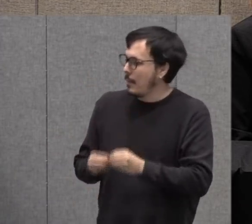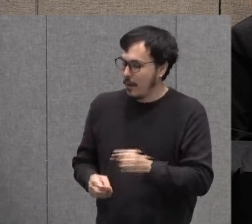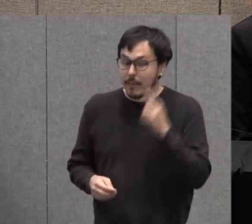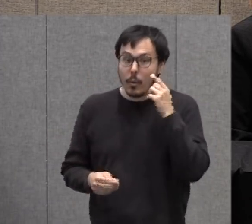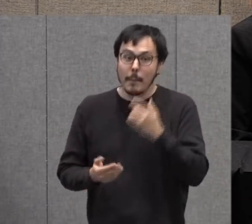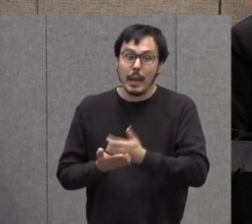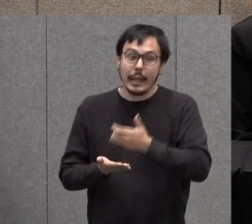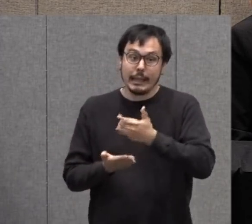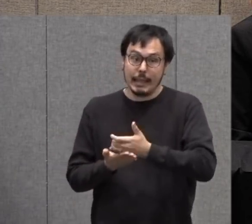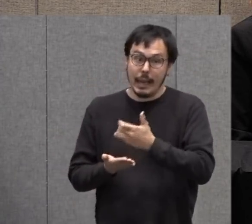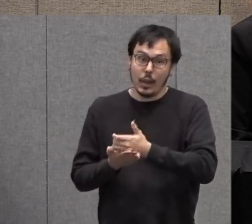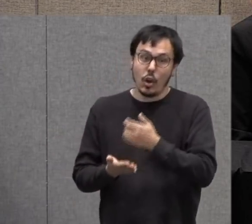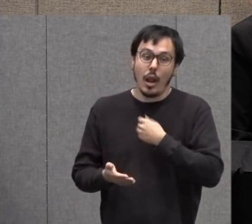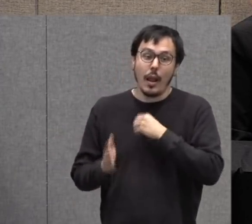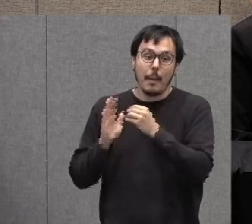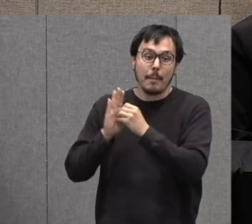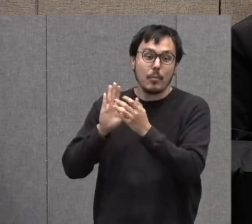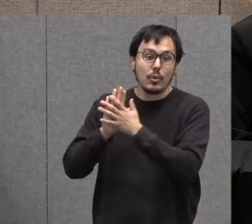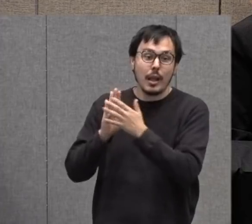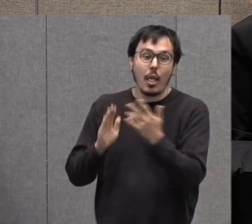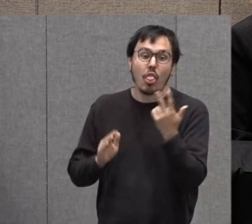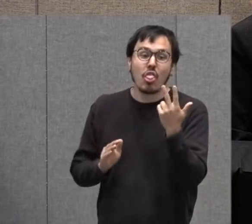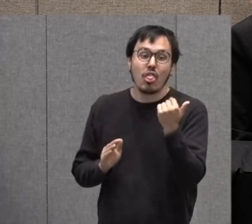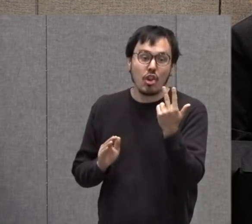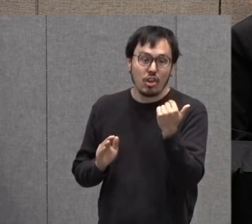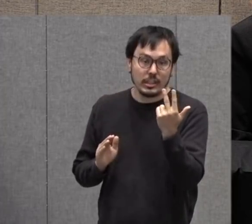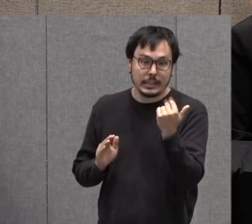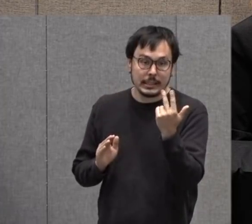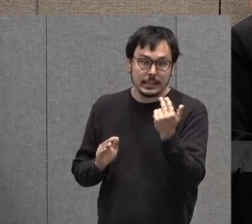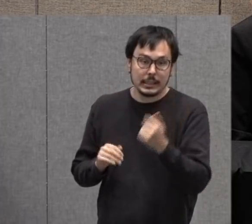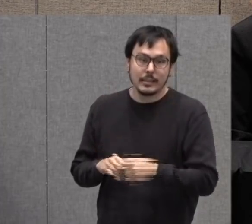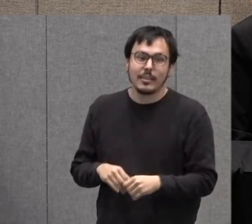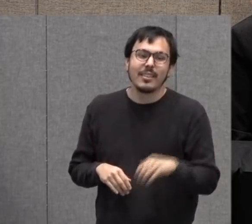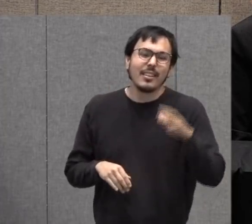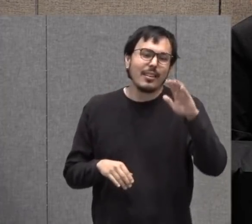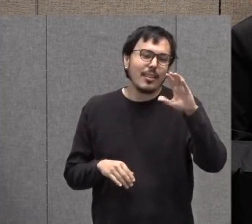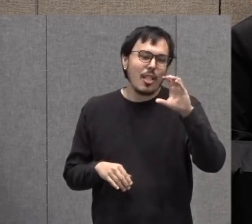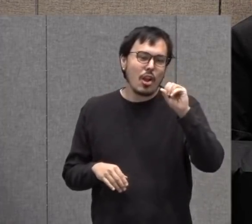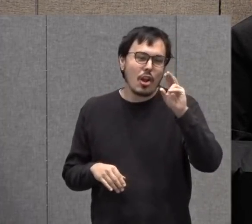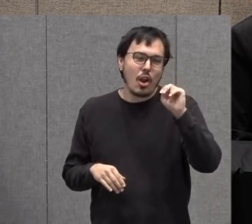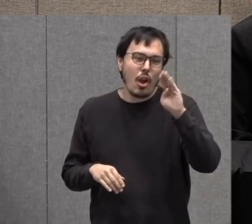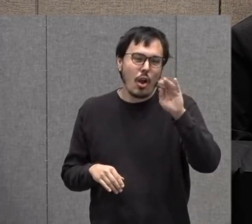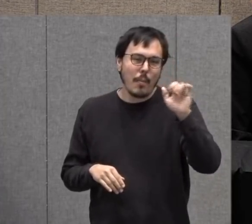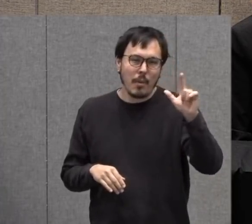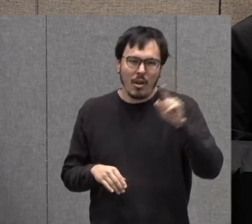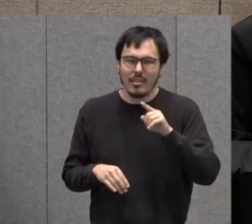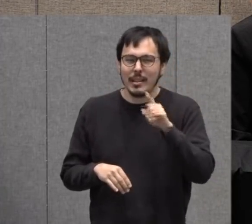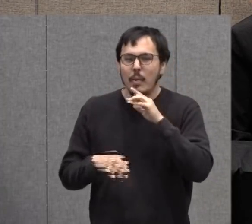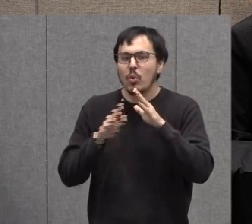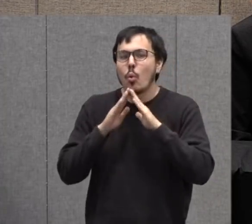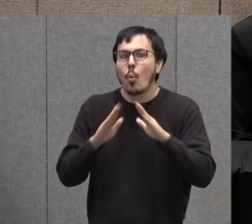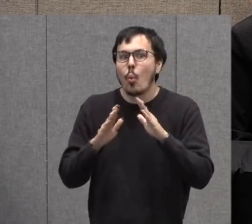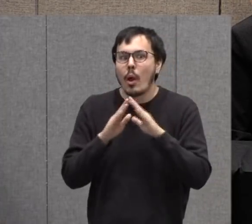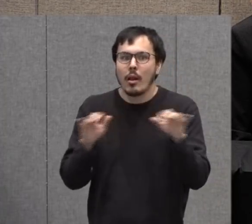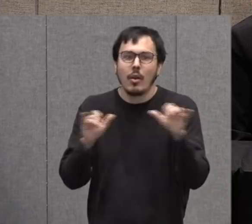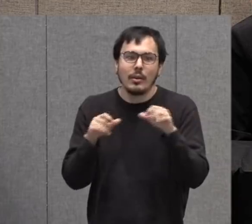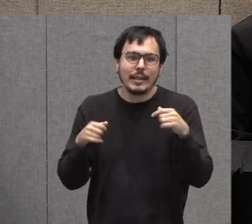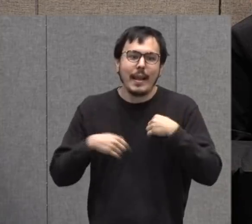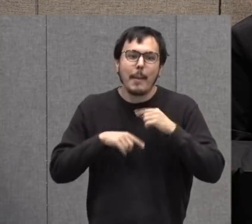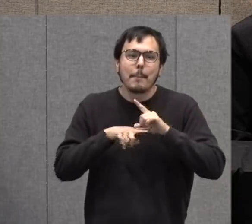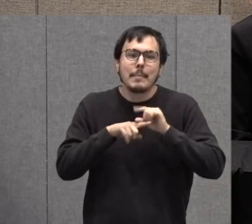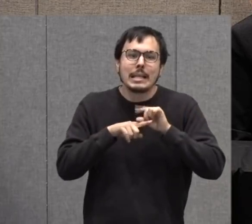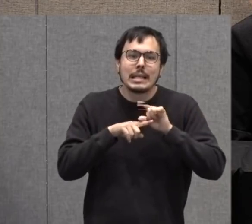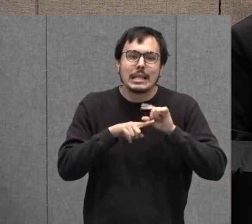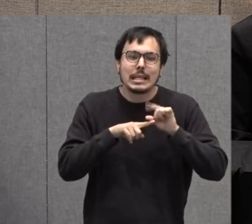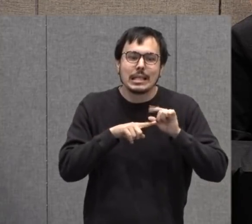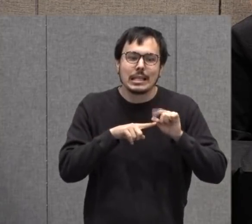number 13. 13. And the cotton balls were quiet. Right. I also have some beans. These